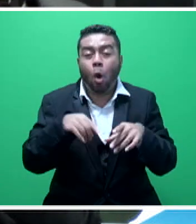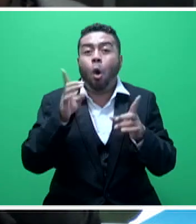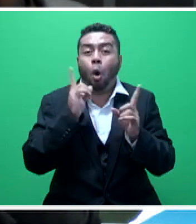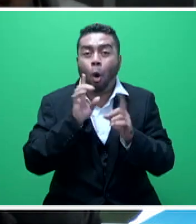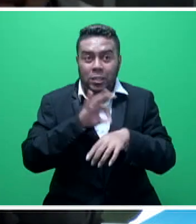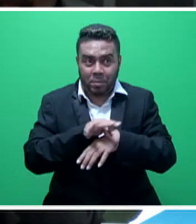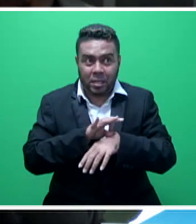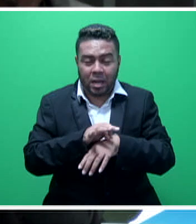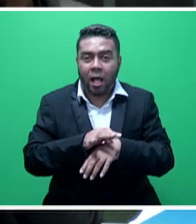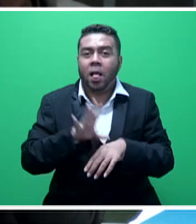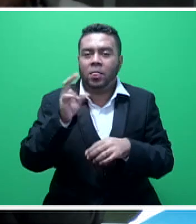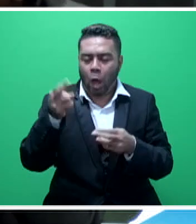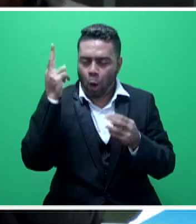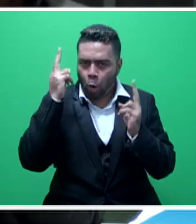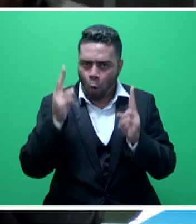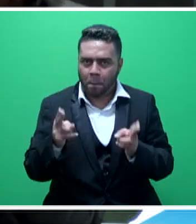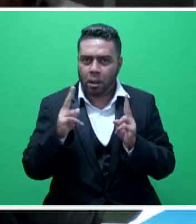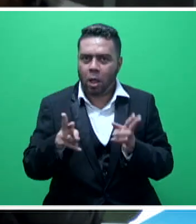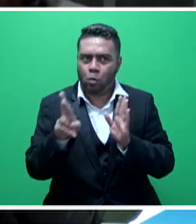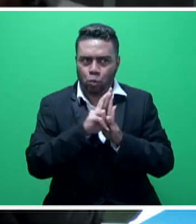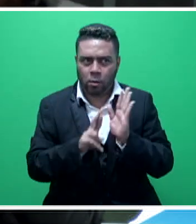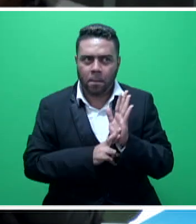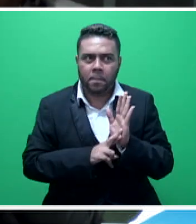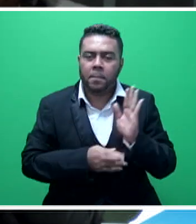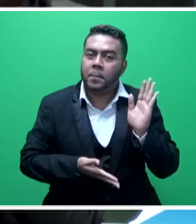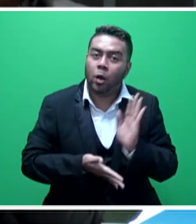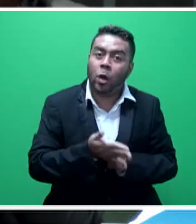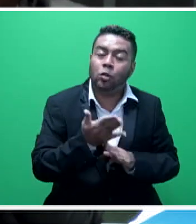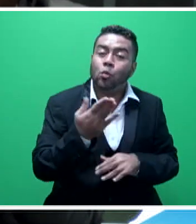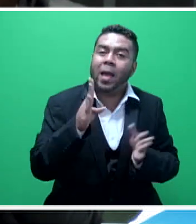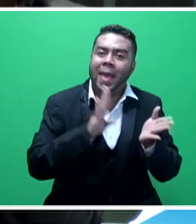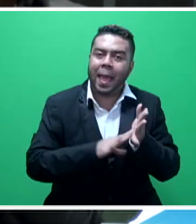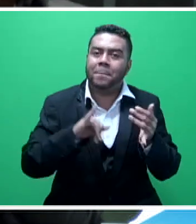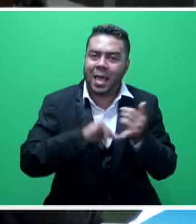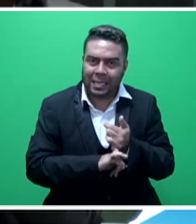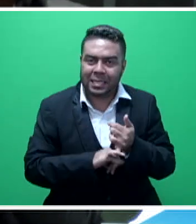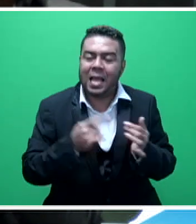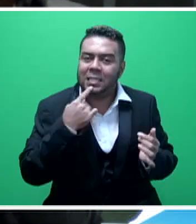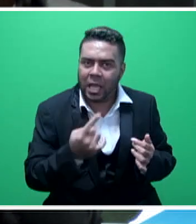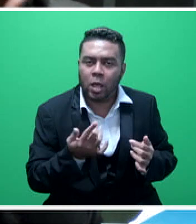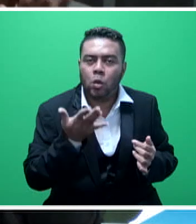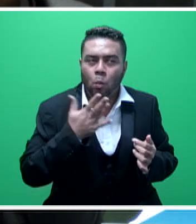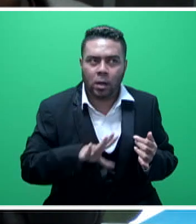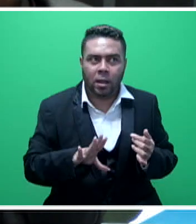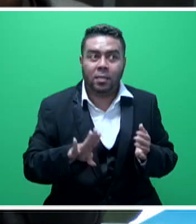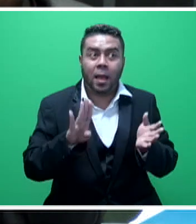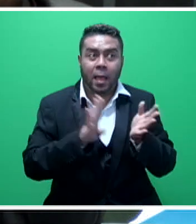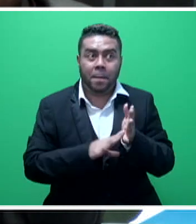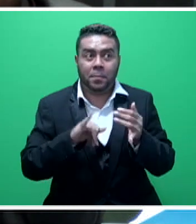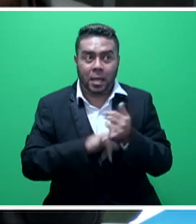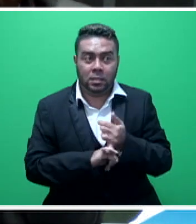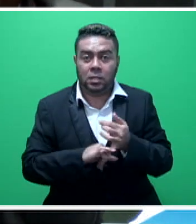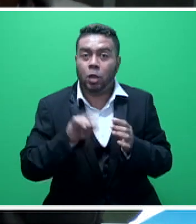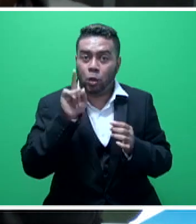follow the normal routine by going to see the medical superintendent and saying you want to take a picture. That medical superintendent is your